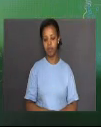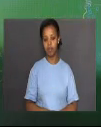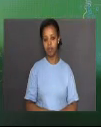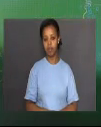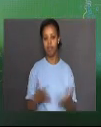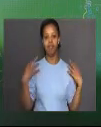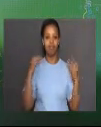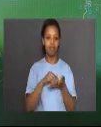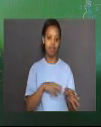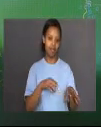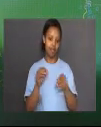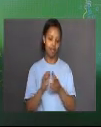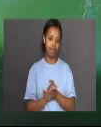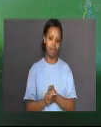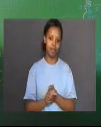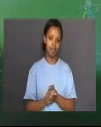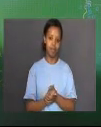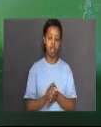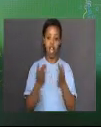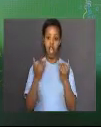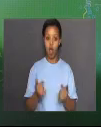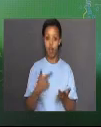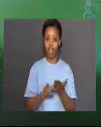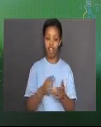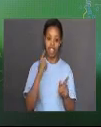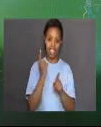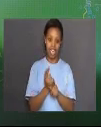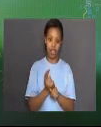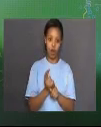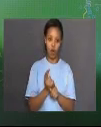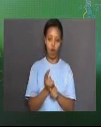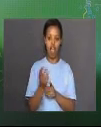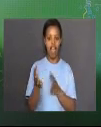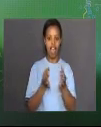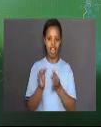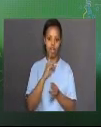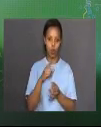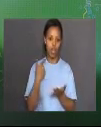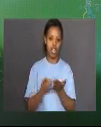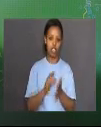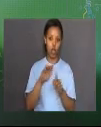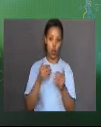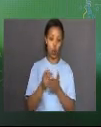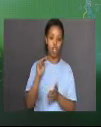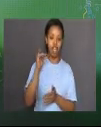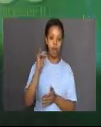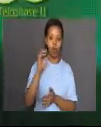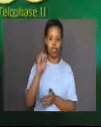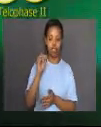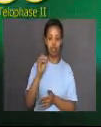Hello again, students. Here is the proper representation of the stages of meiosis